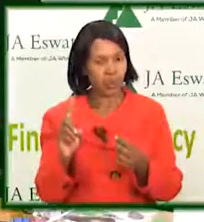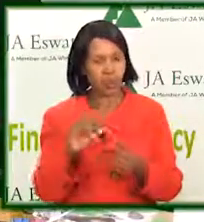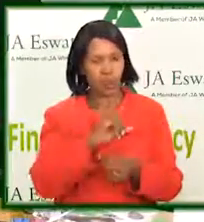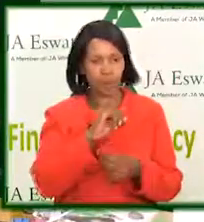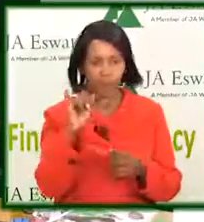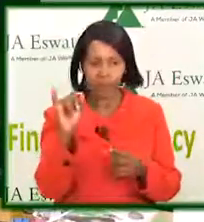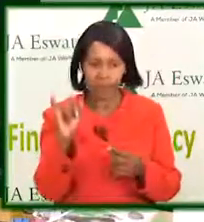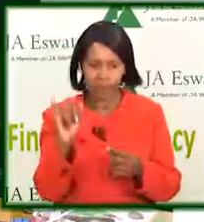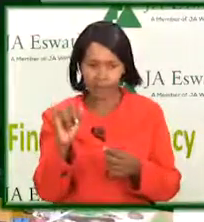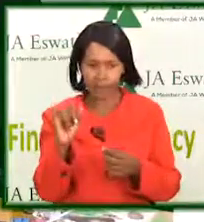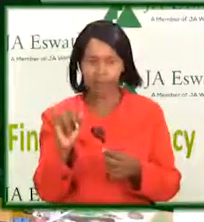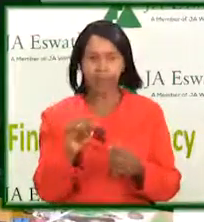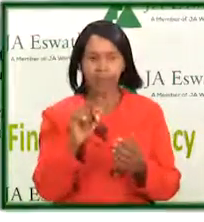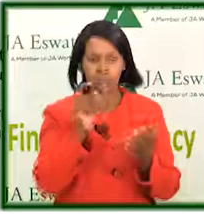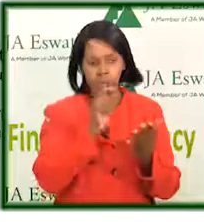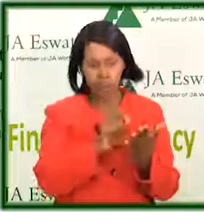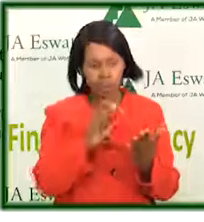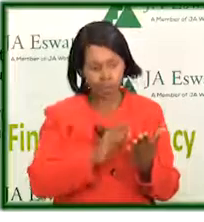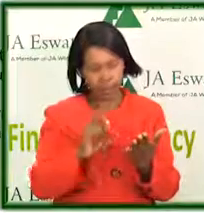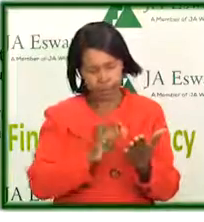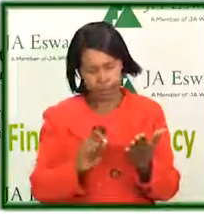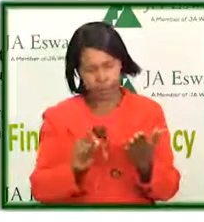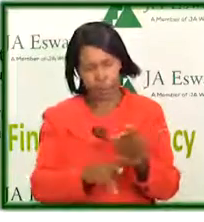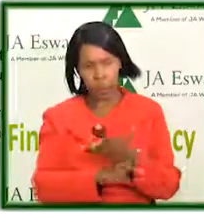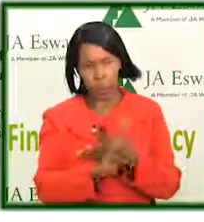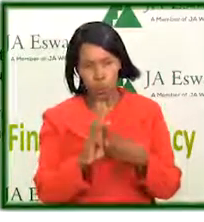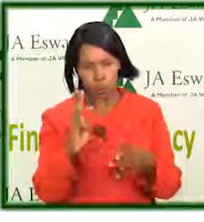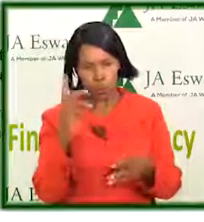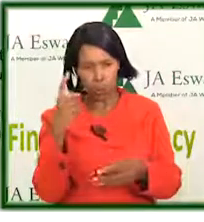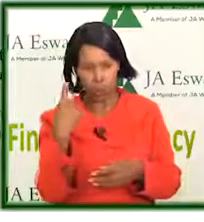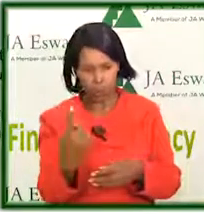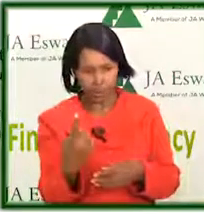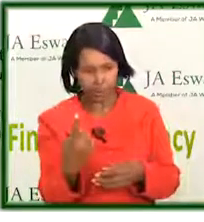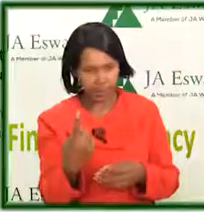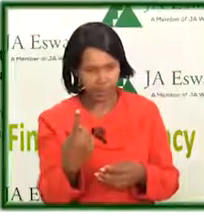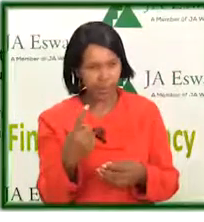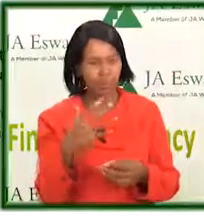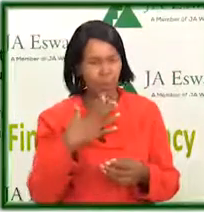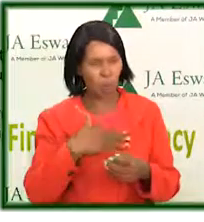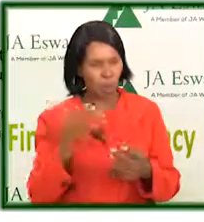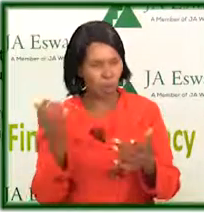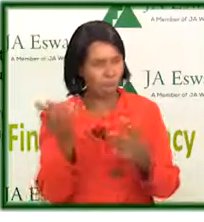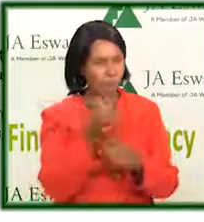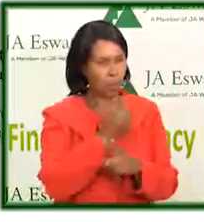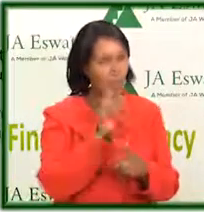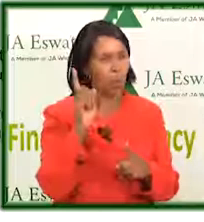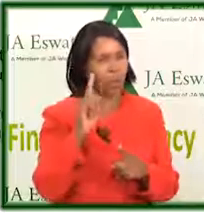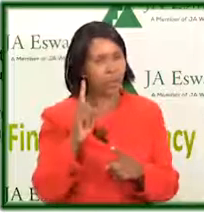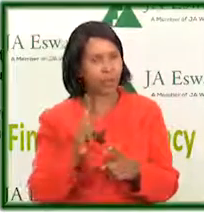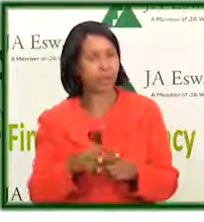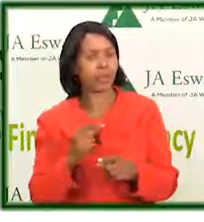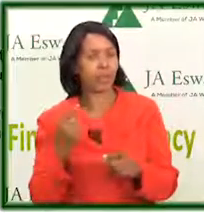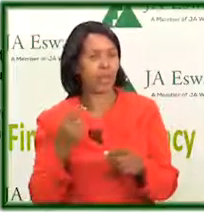know that, okay, this is week one. What is my company target? What is my personal target? The types of customers I